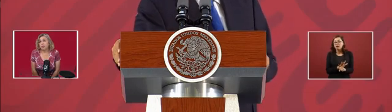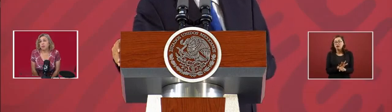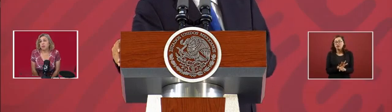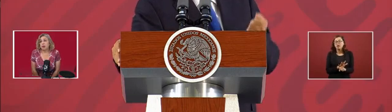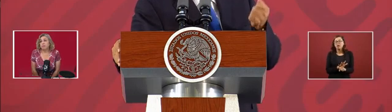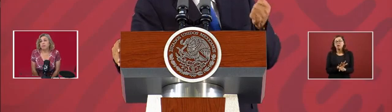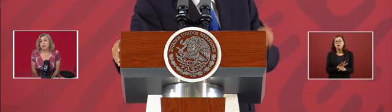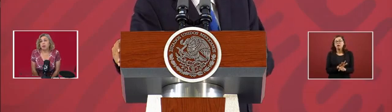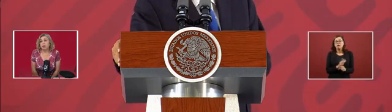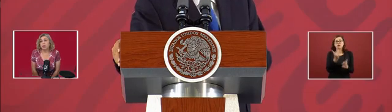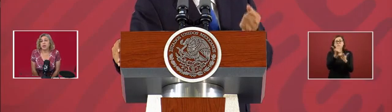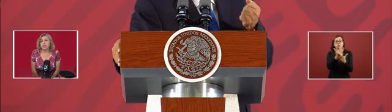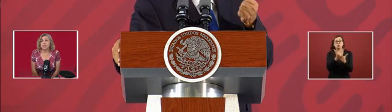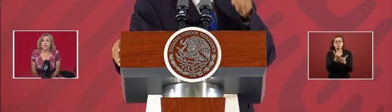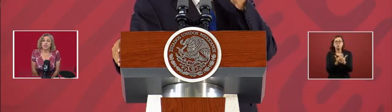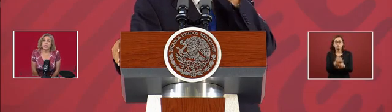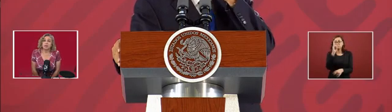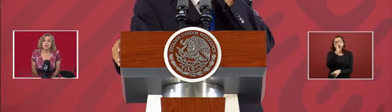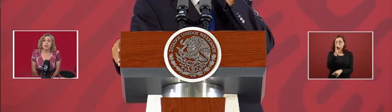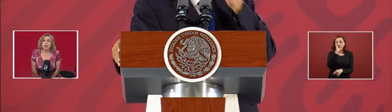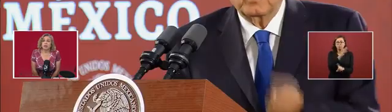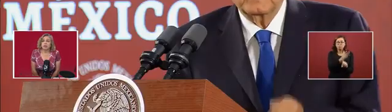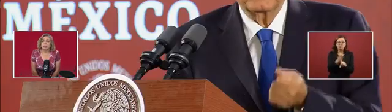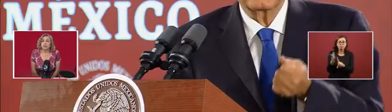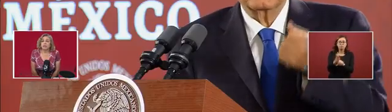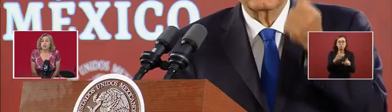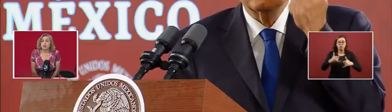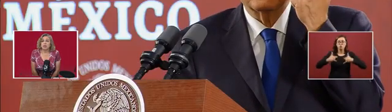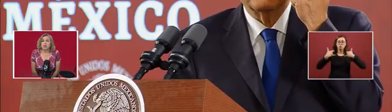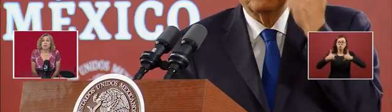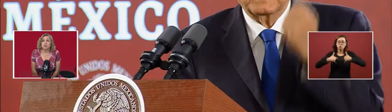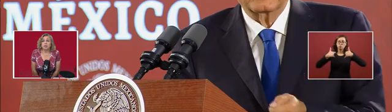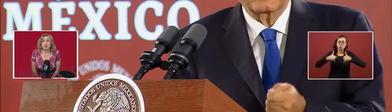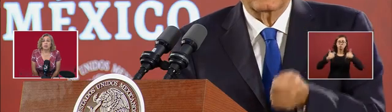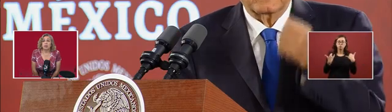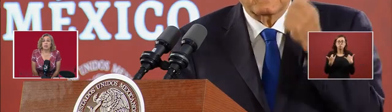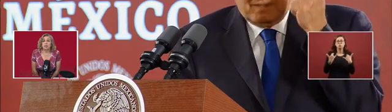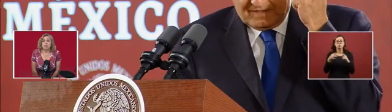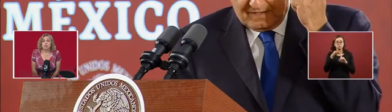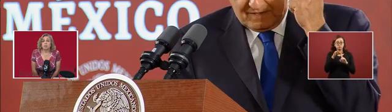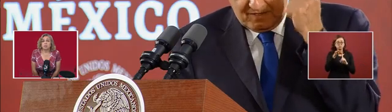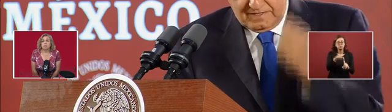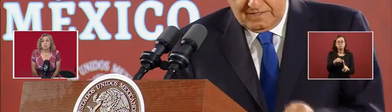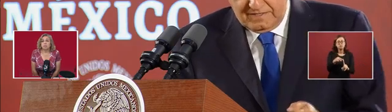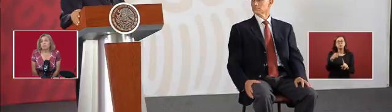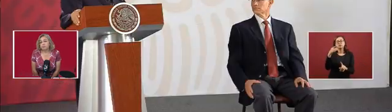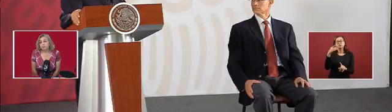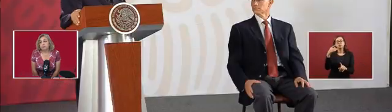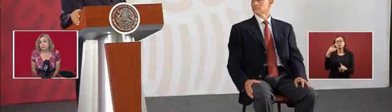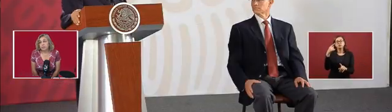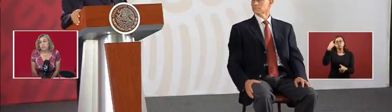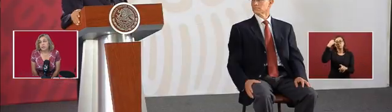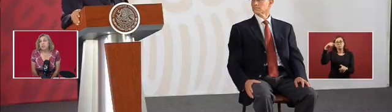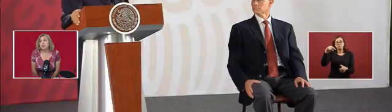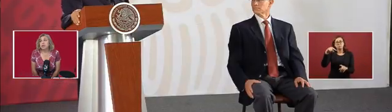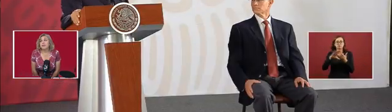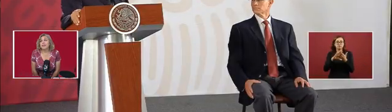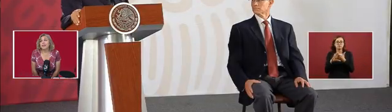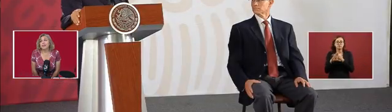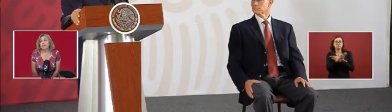a encampanar a la and gente so they get the people tricked into giving a lot of money, dinero por sus ahorros, and so